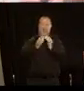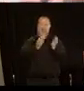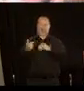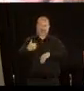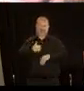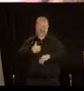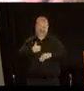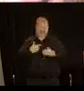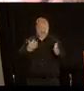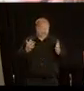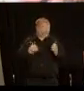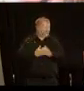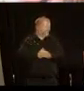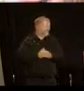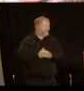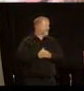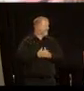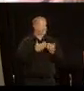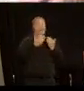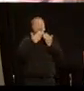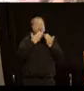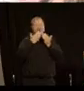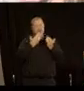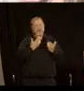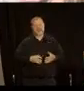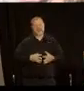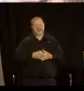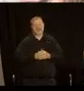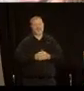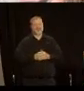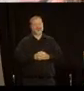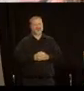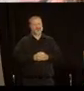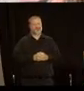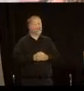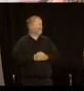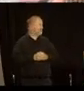Lori? Very good. Thank you very much.